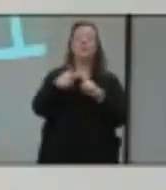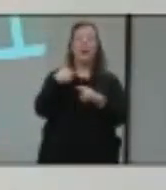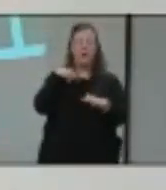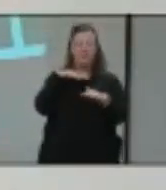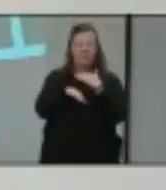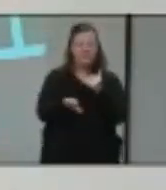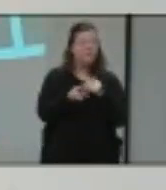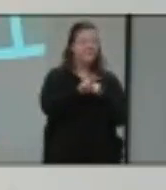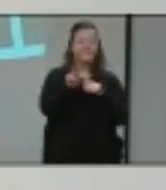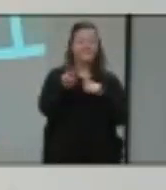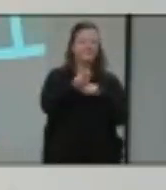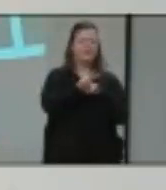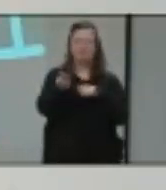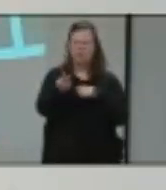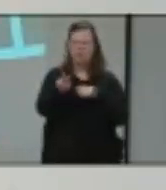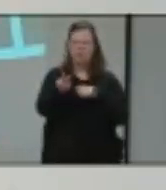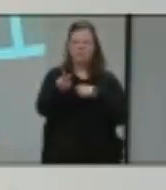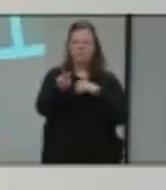take.